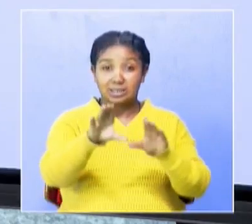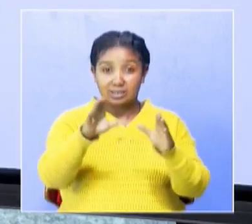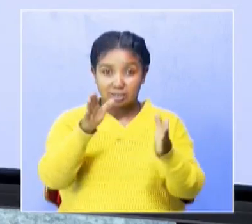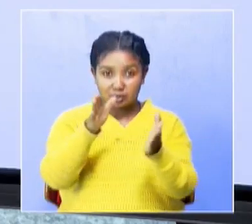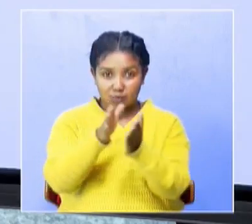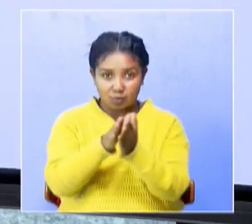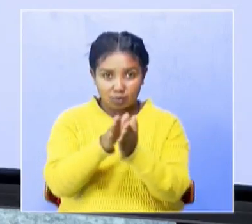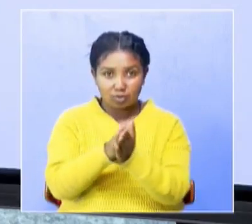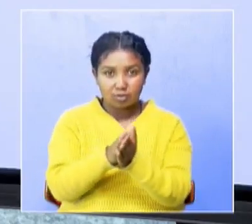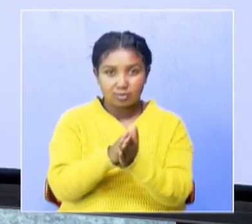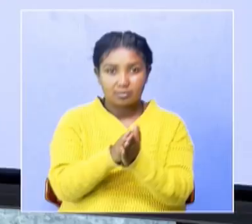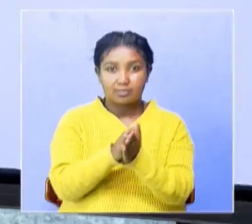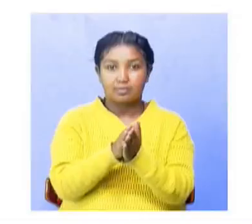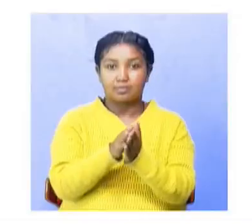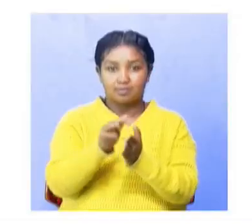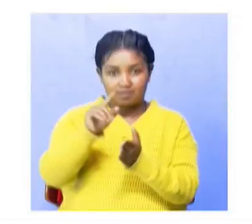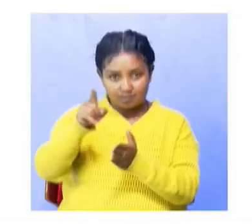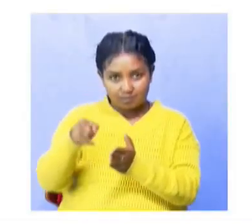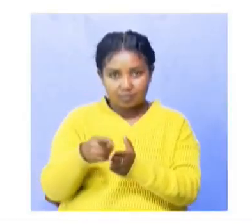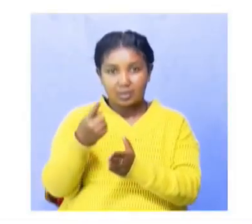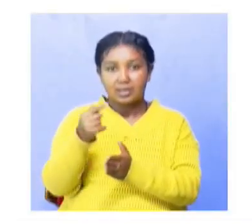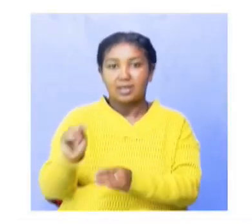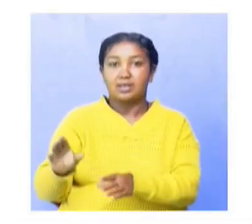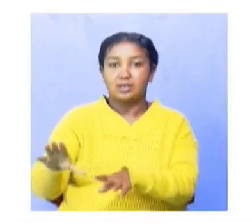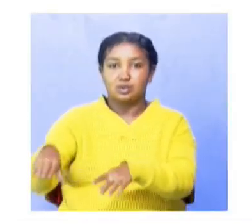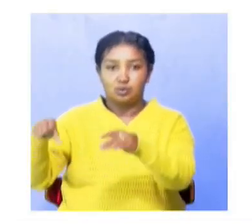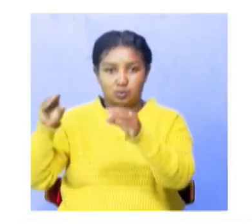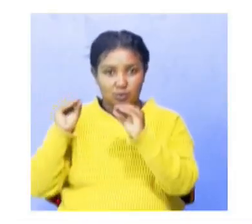school, the students